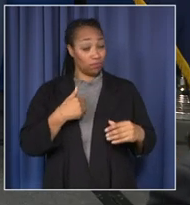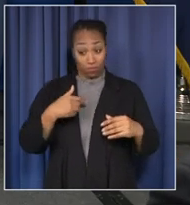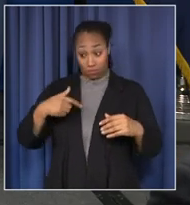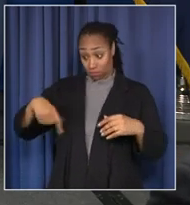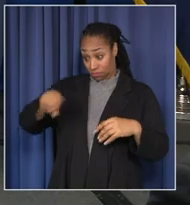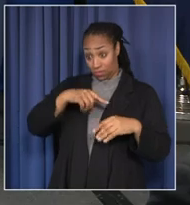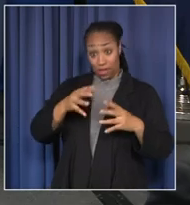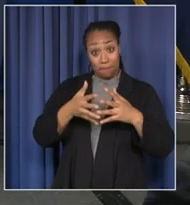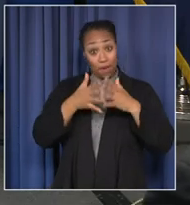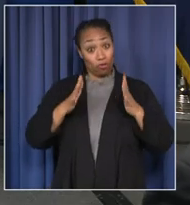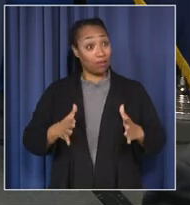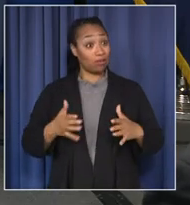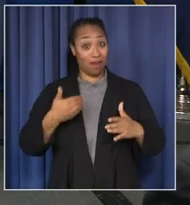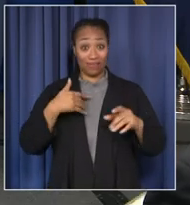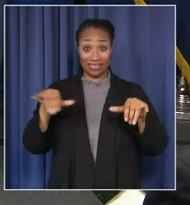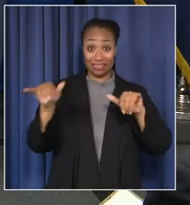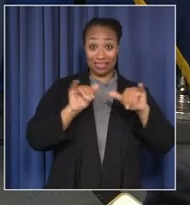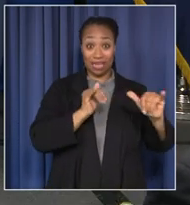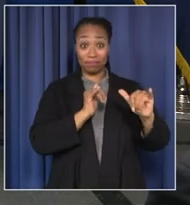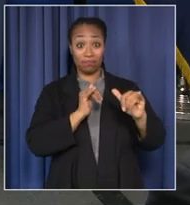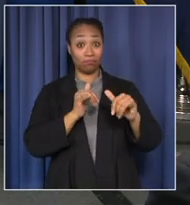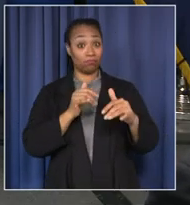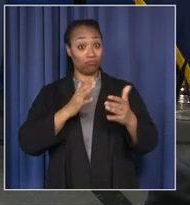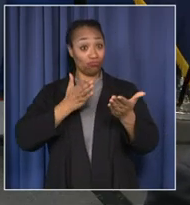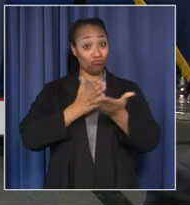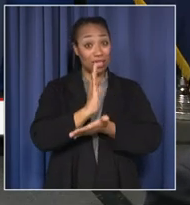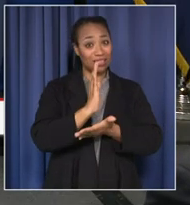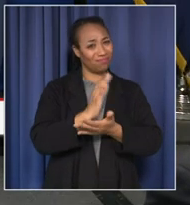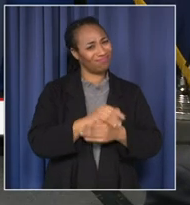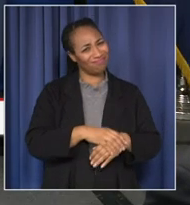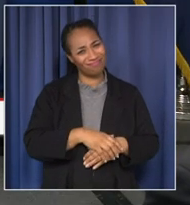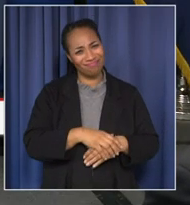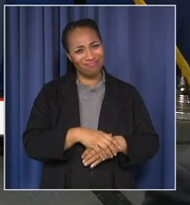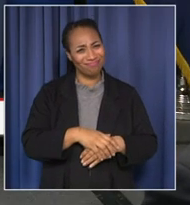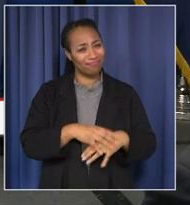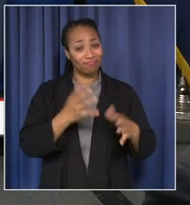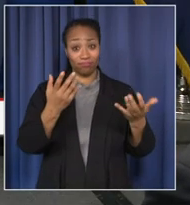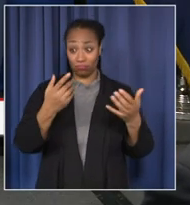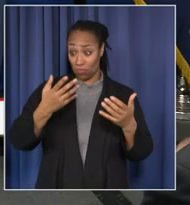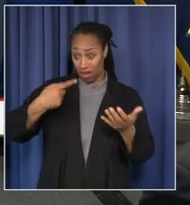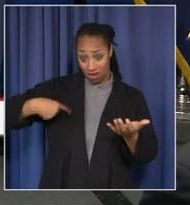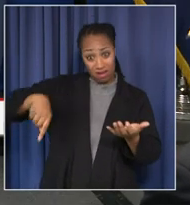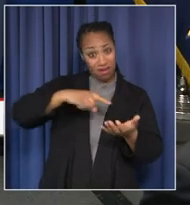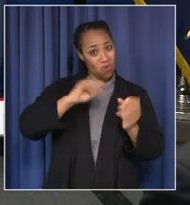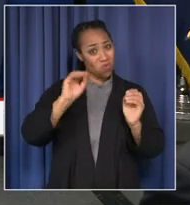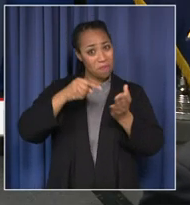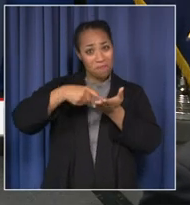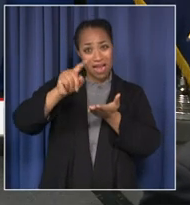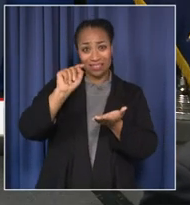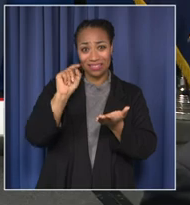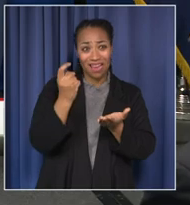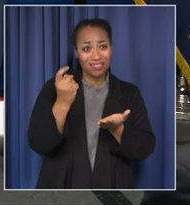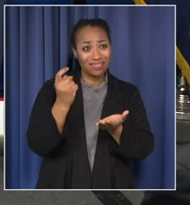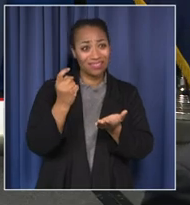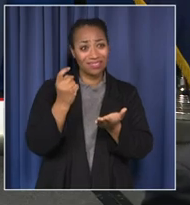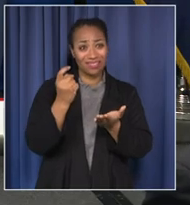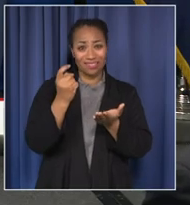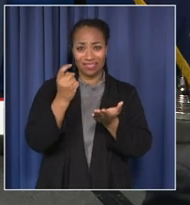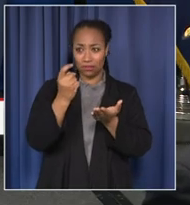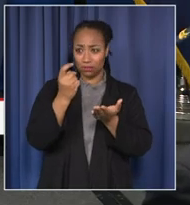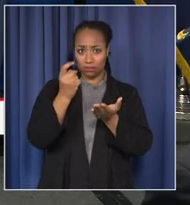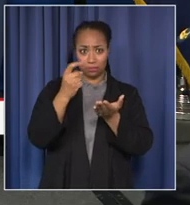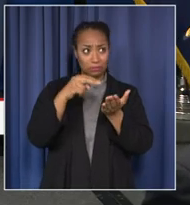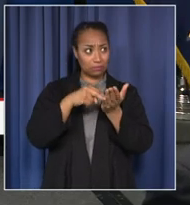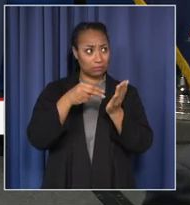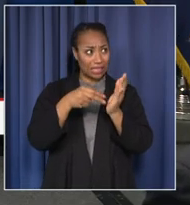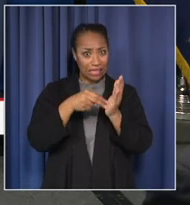American citizens. We pay taxes more than most, more per capita than any place in America. We're larger than 2